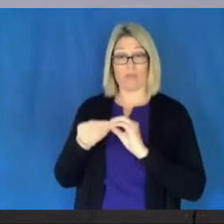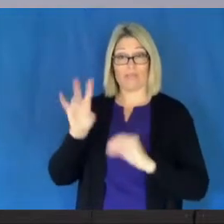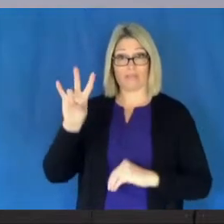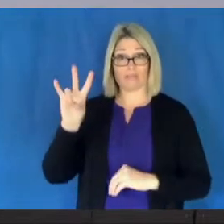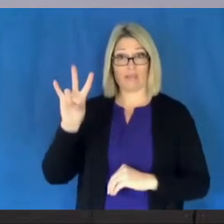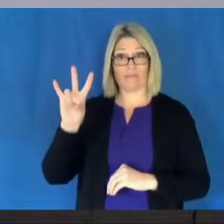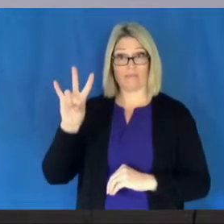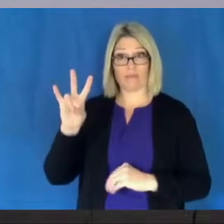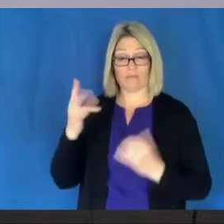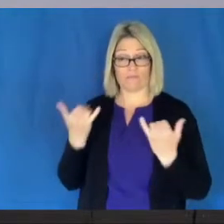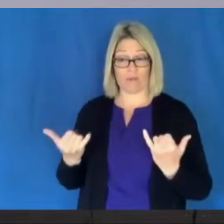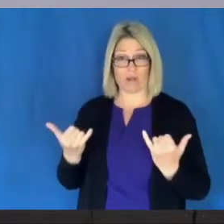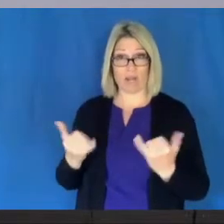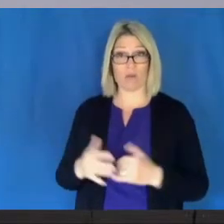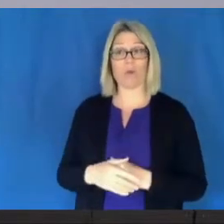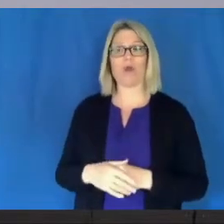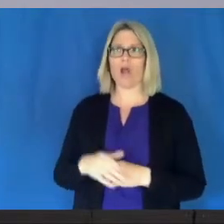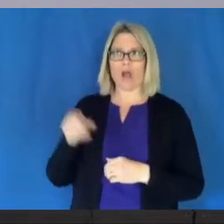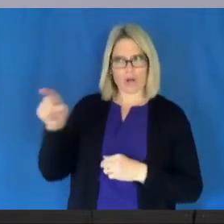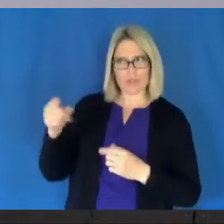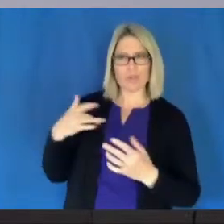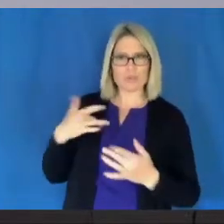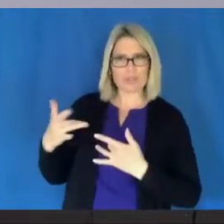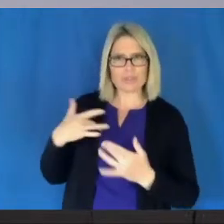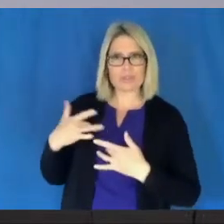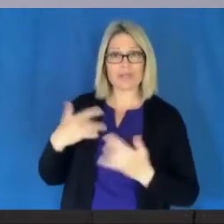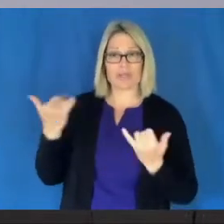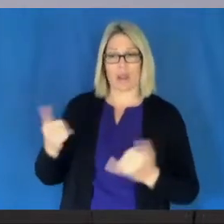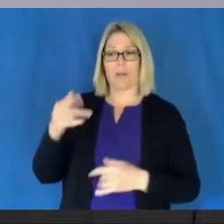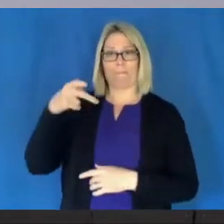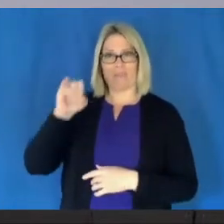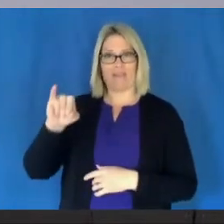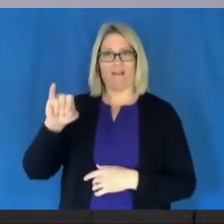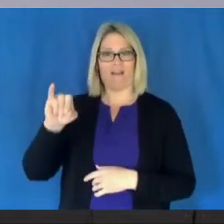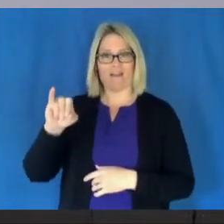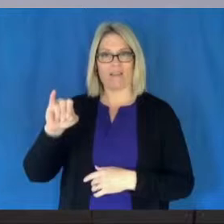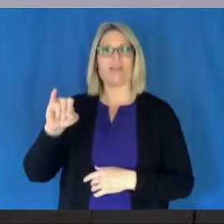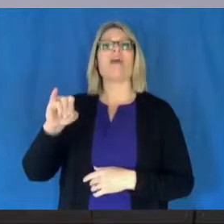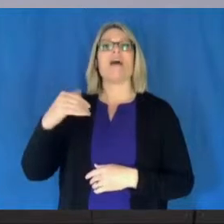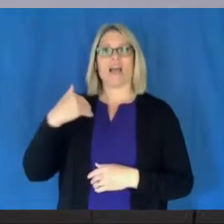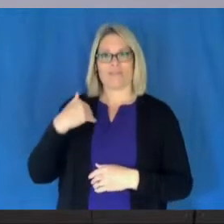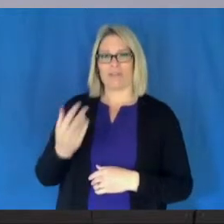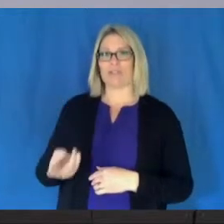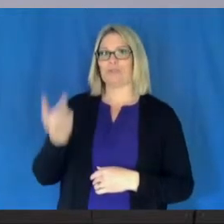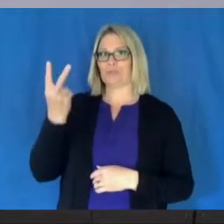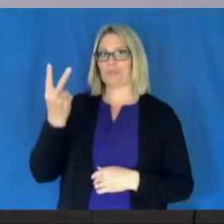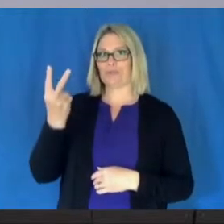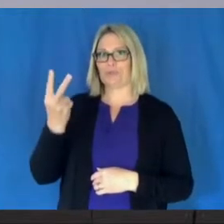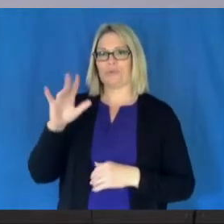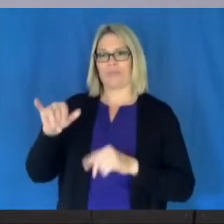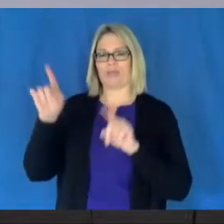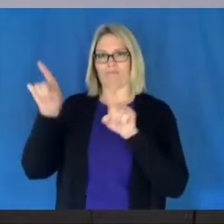and how concerned you are now that PEI has now seen cases of two of the variants.